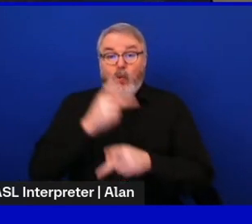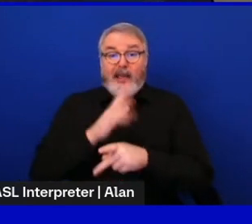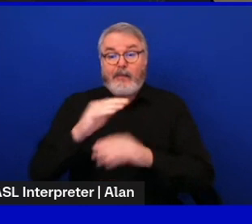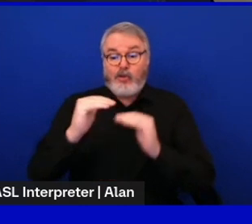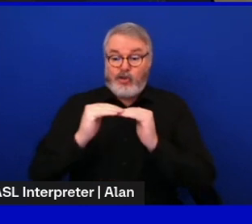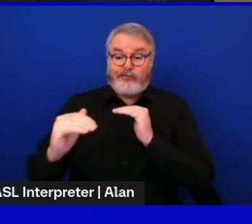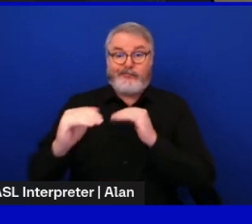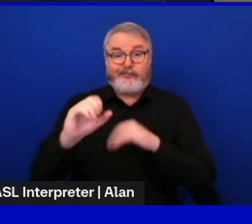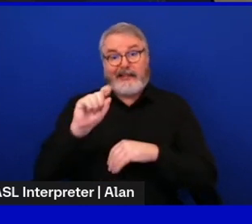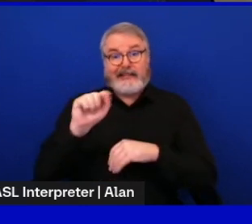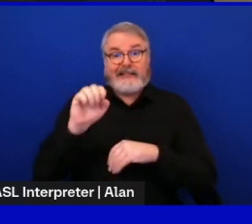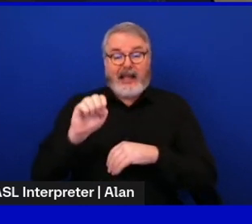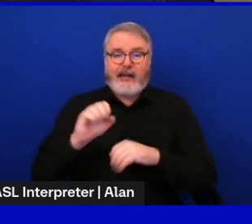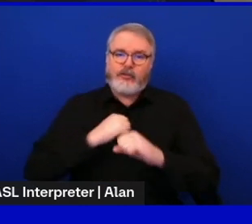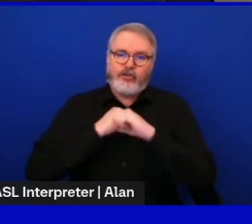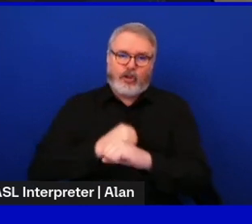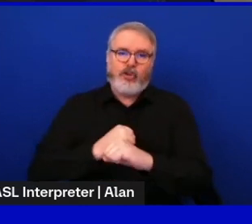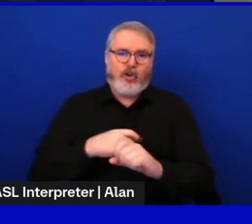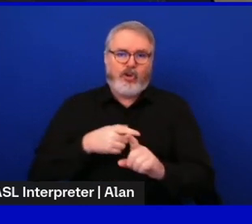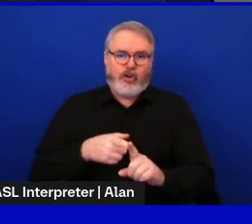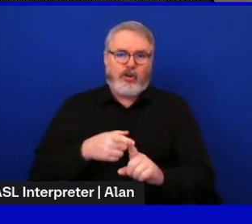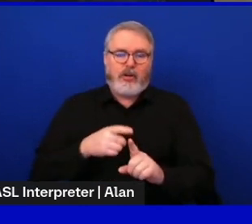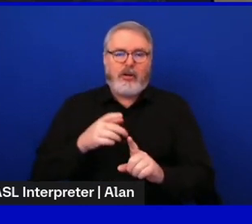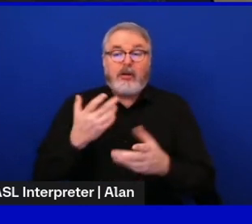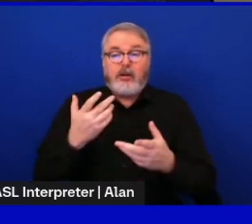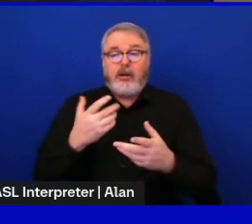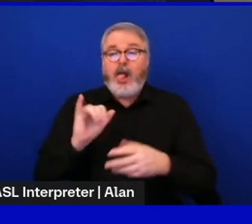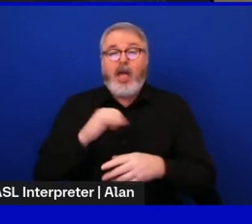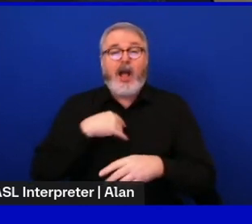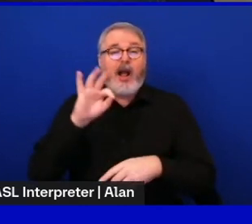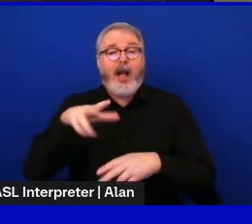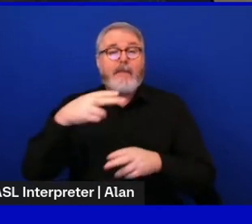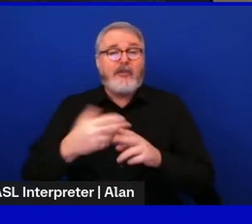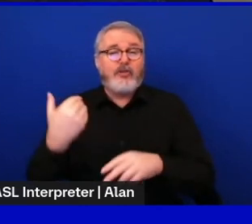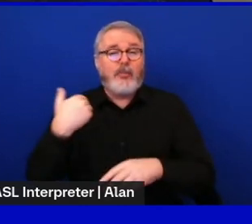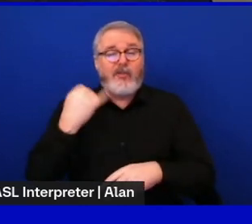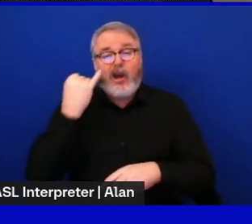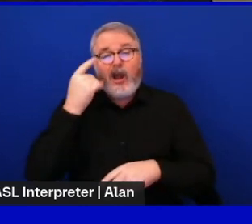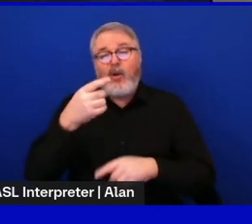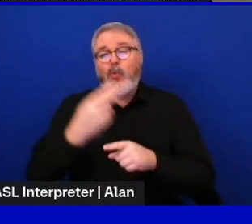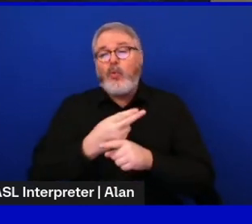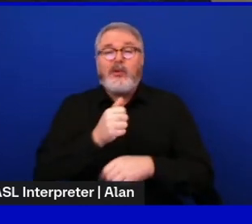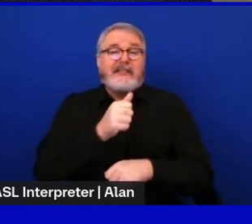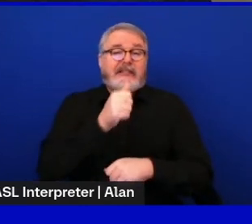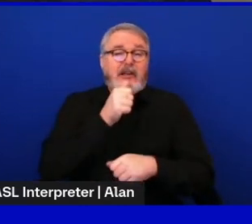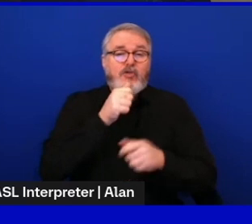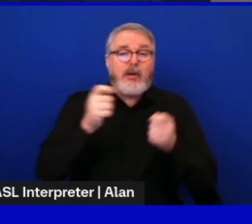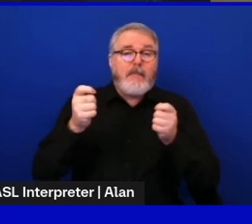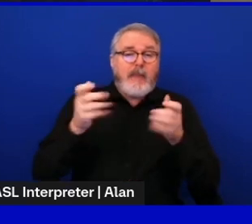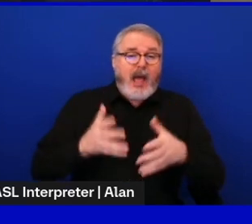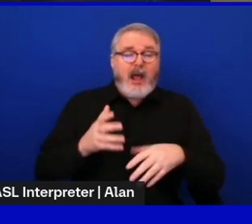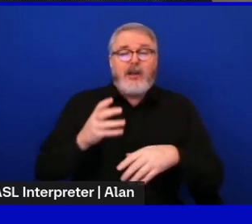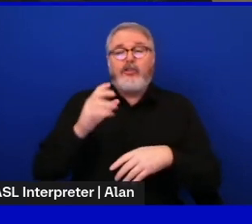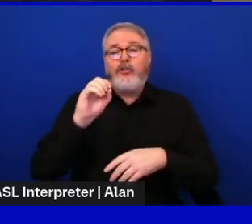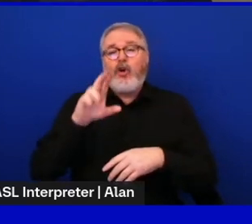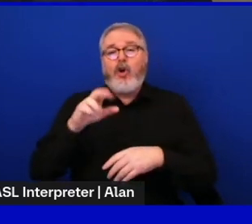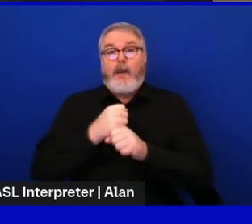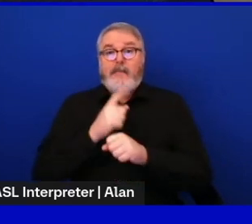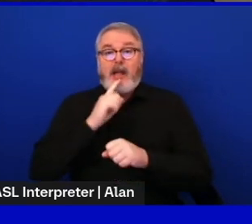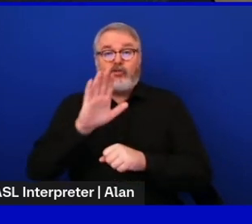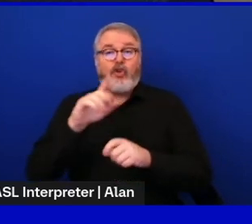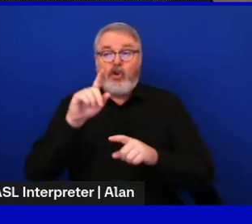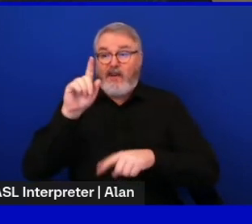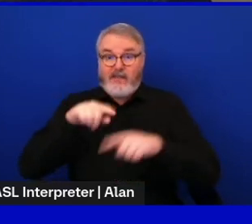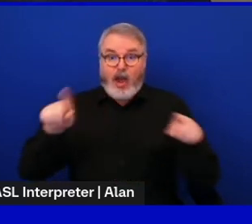secure. So like I mentioned earlier, even if you're using something like Secrets Manager or making sure that your variables are marked